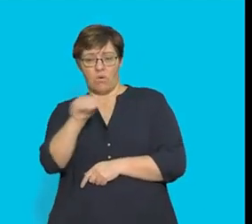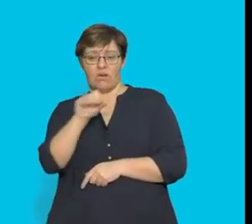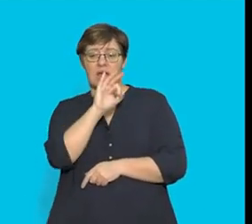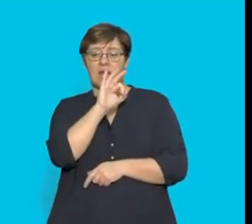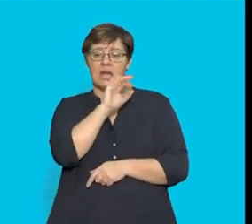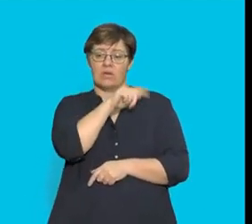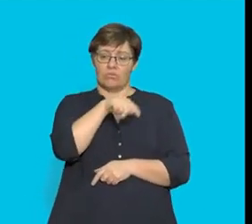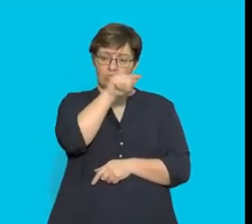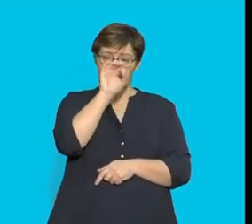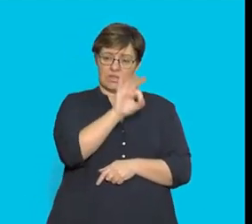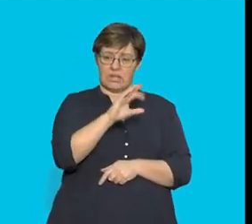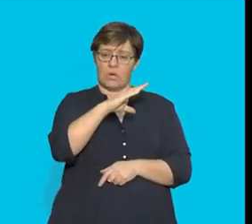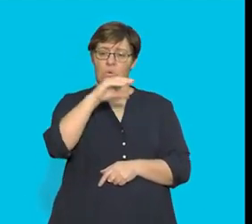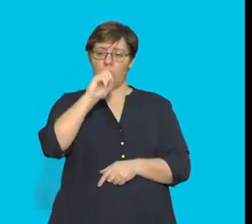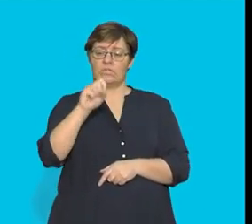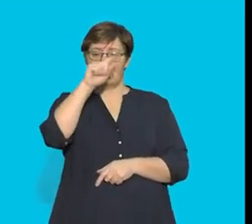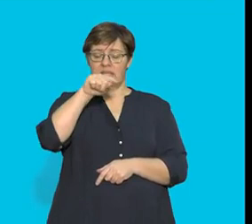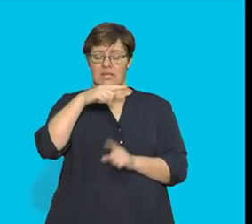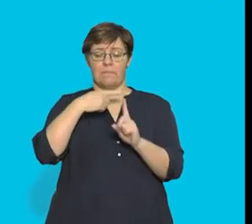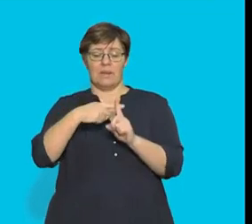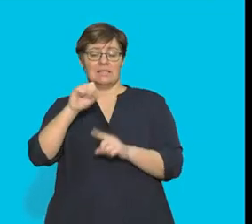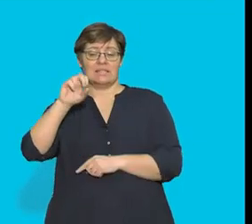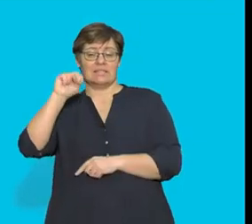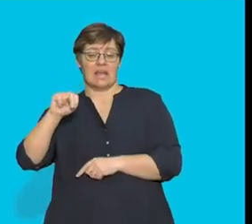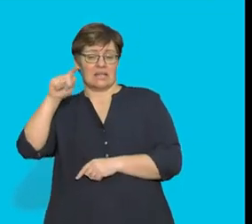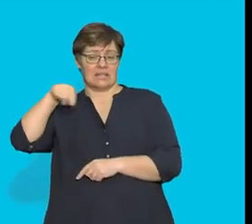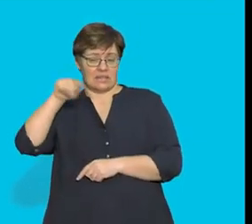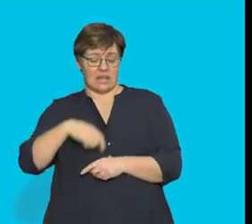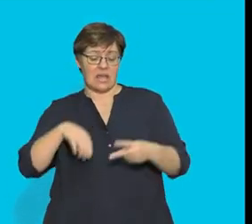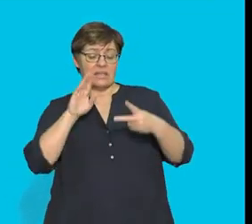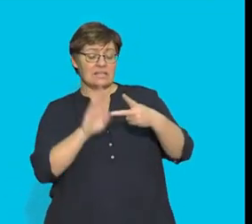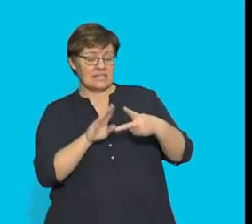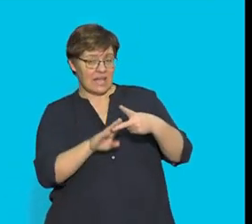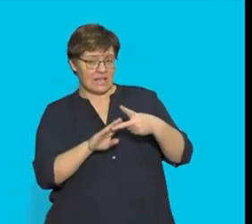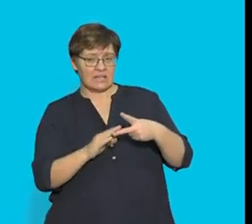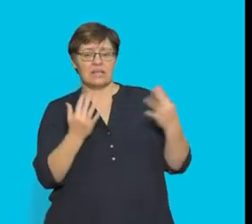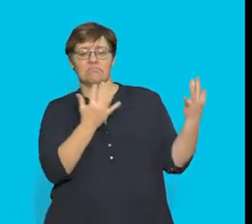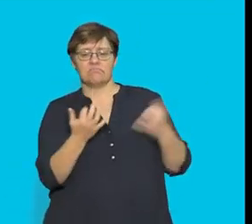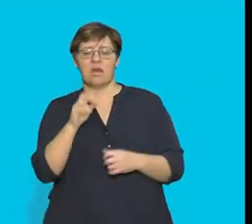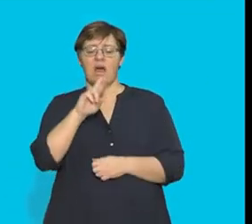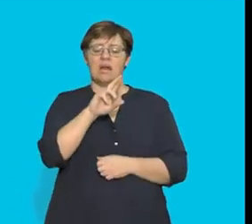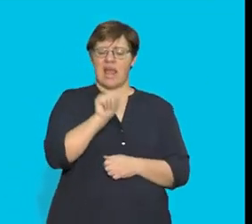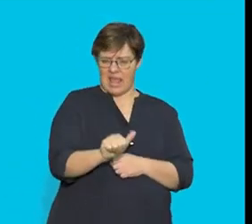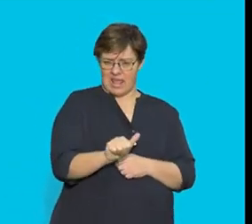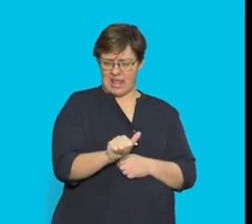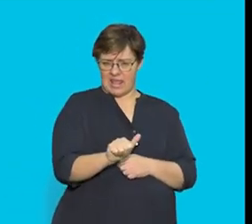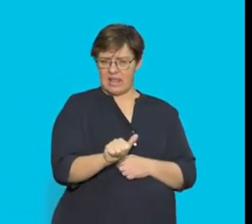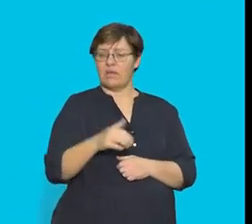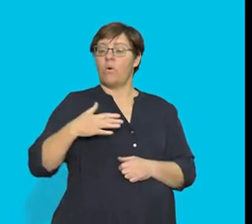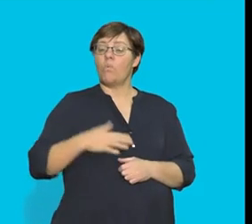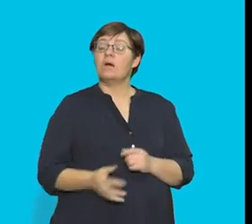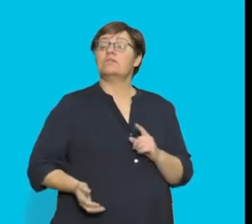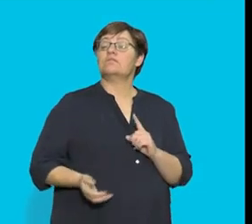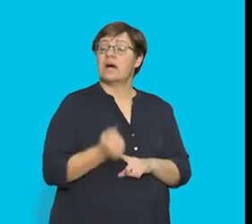3K over root 3 cos theta plus sine of theta. There's a second question that asks us to calculate something about